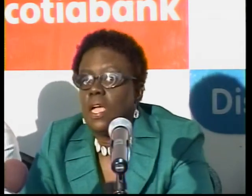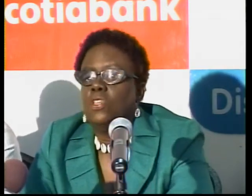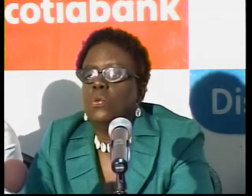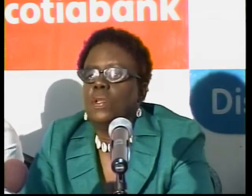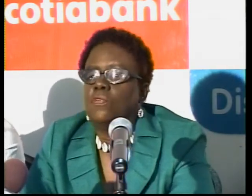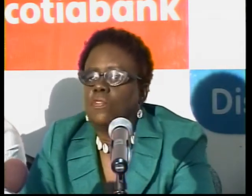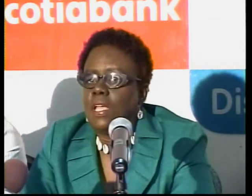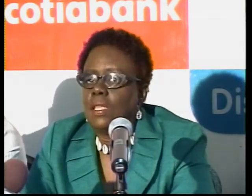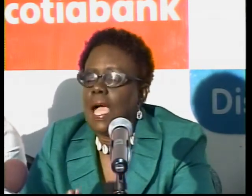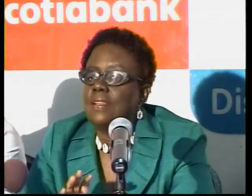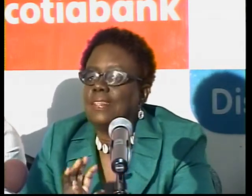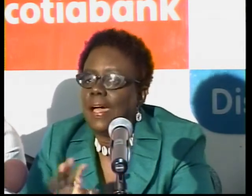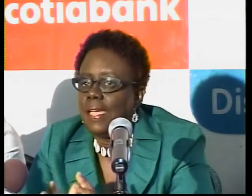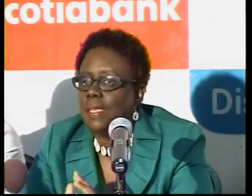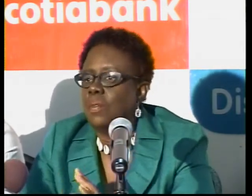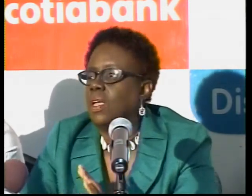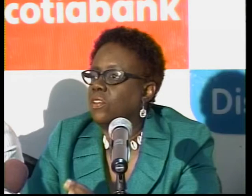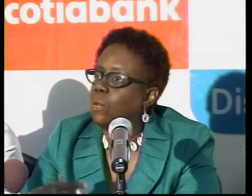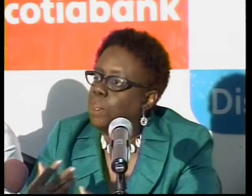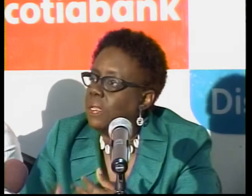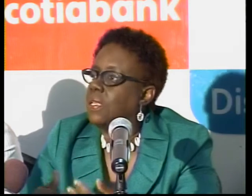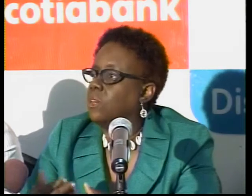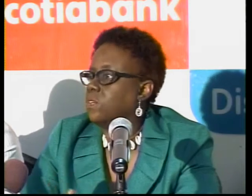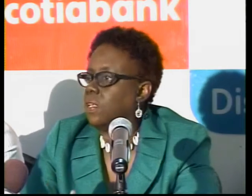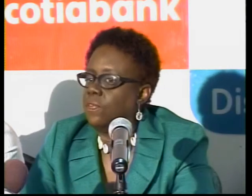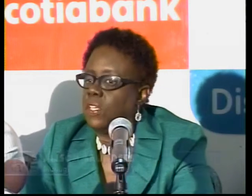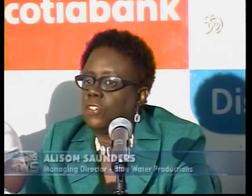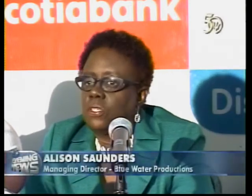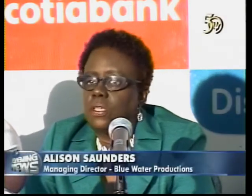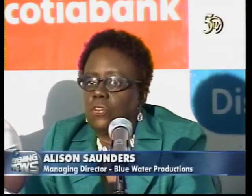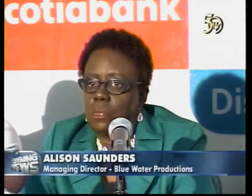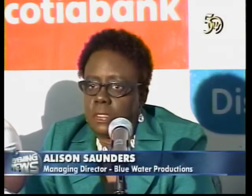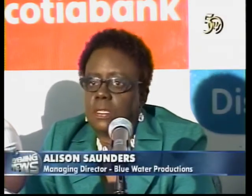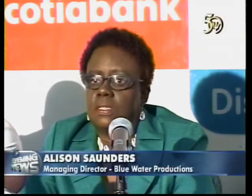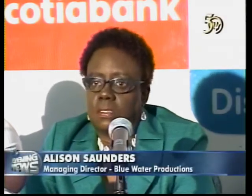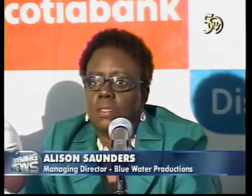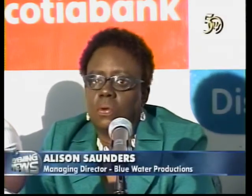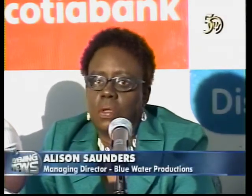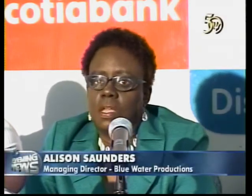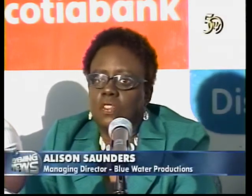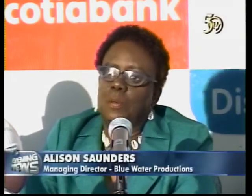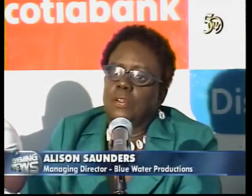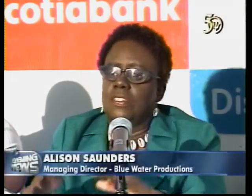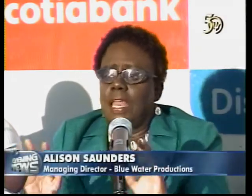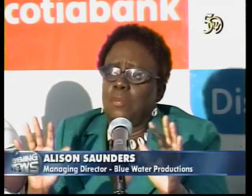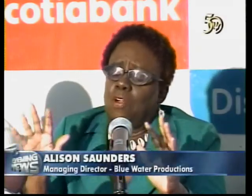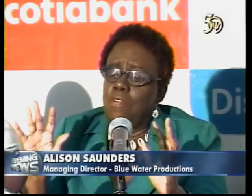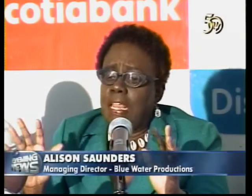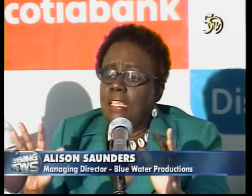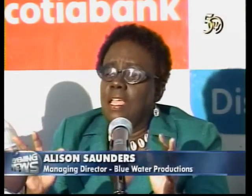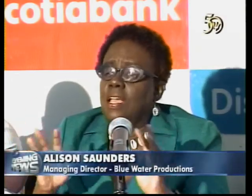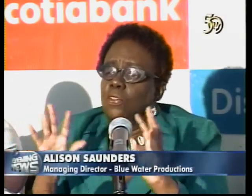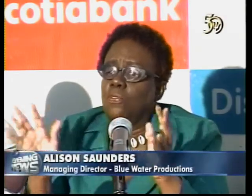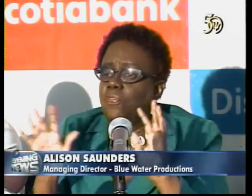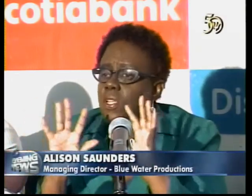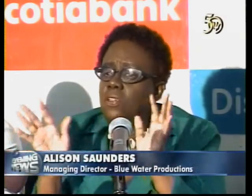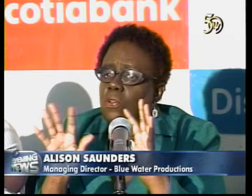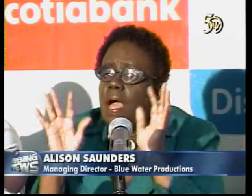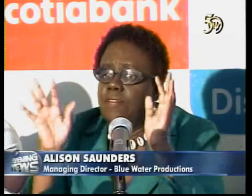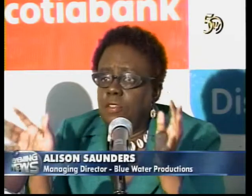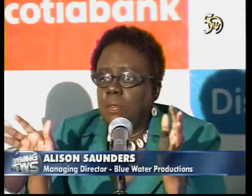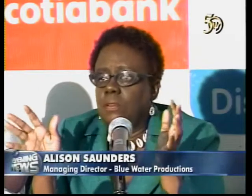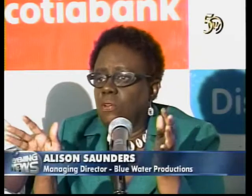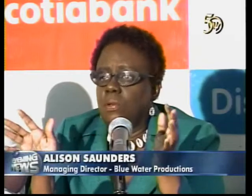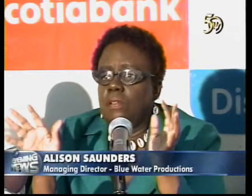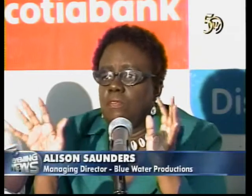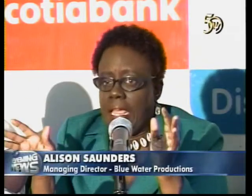August, you would have really had time to build in those innovations into your business, you know? Because people are saying, I'm not ready. Don't feel, you don't